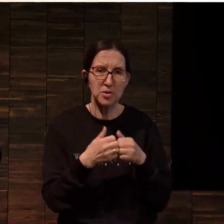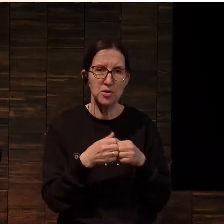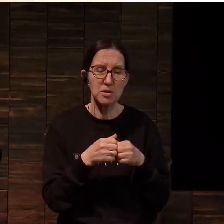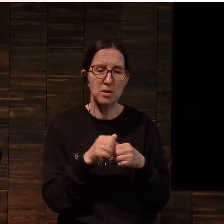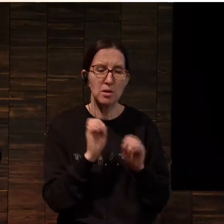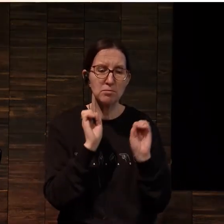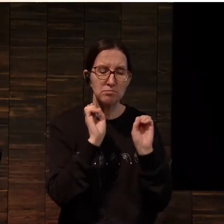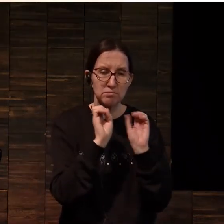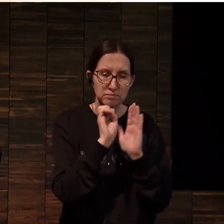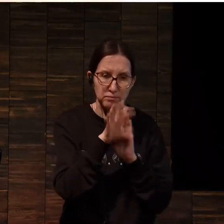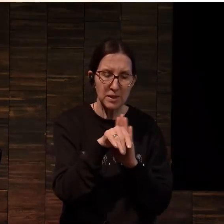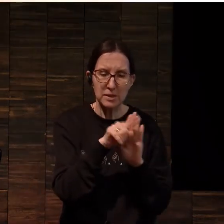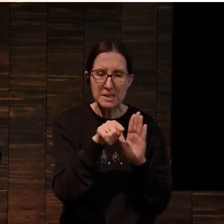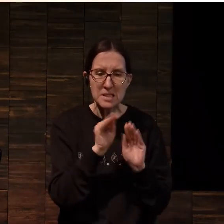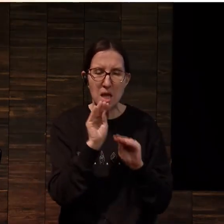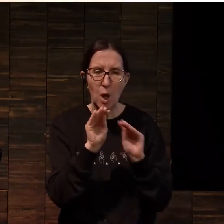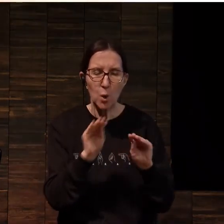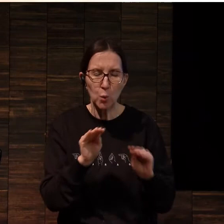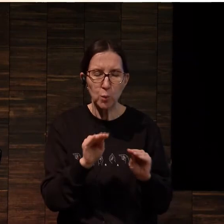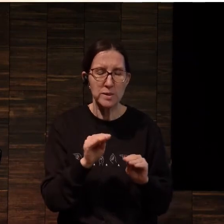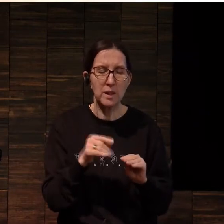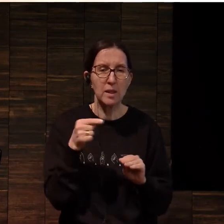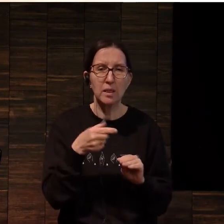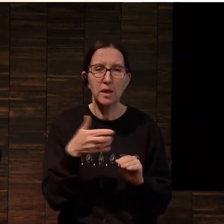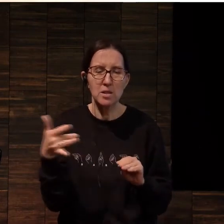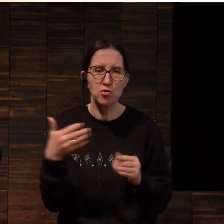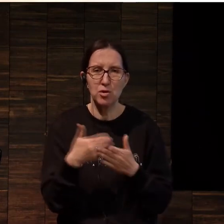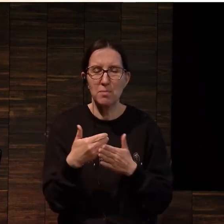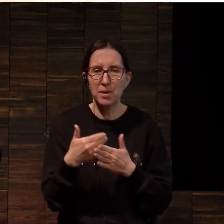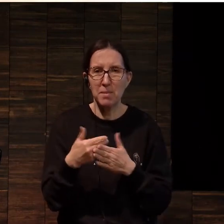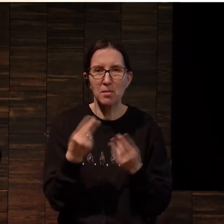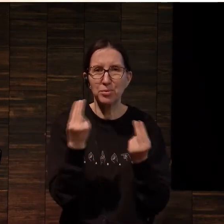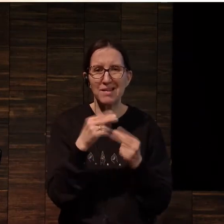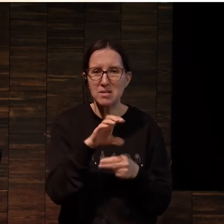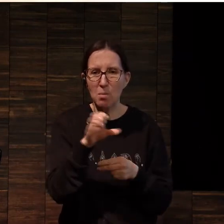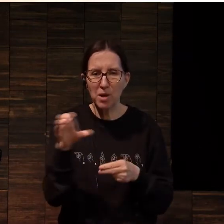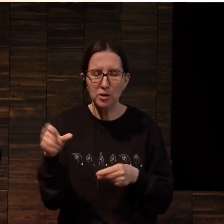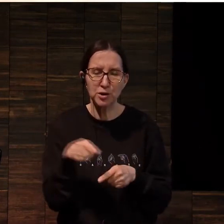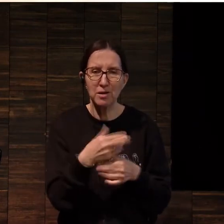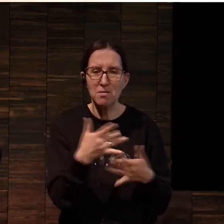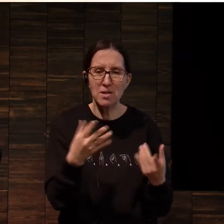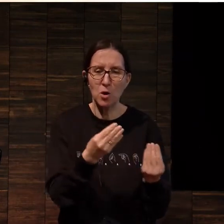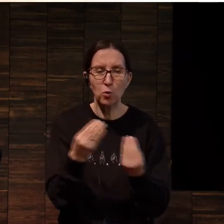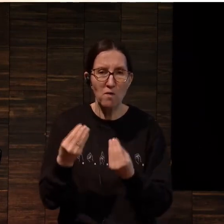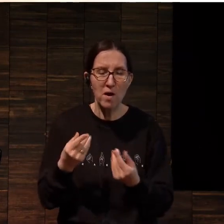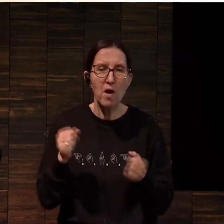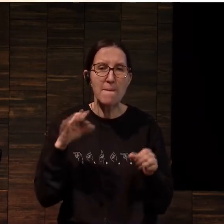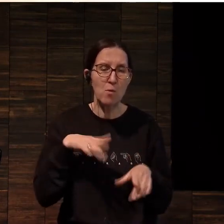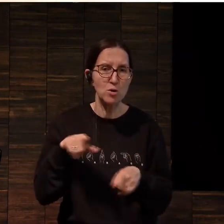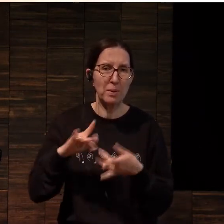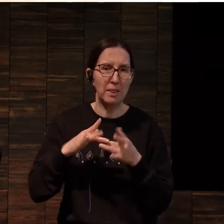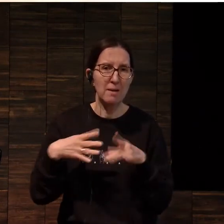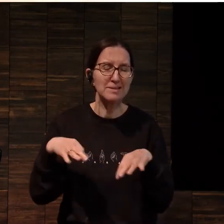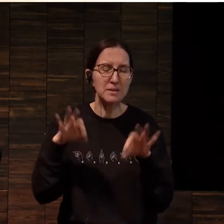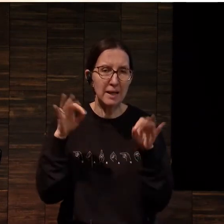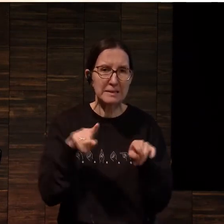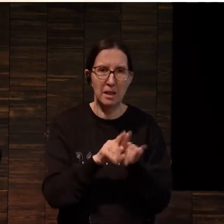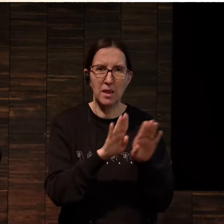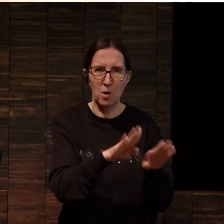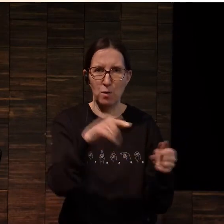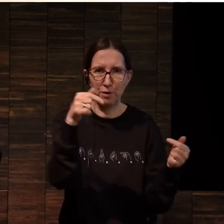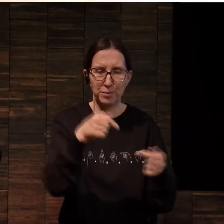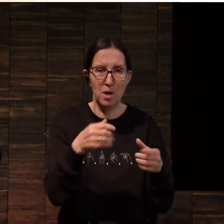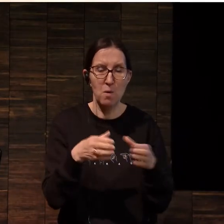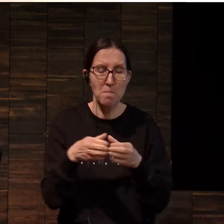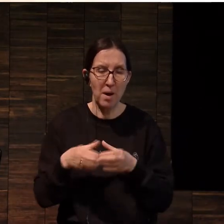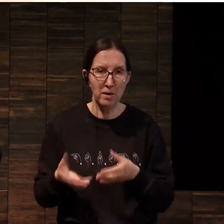thousands of product images on a site, it is impossible to remediate them manually, or maybe not impossible, but difficult. And